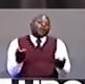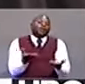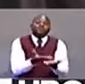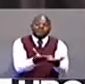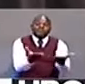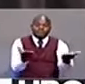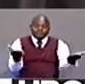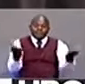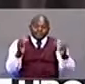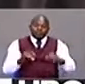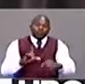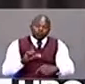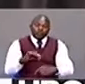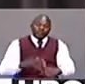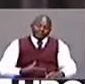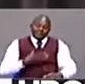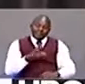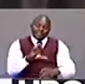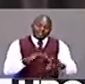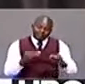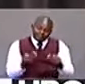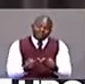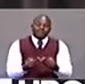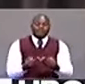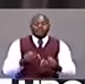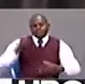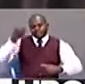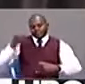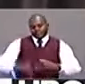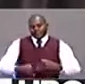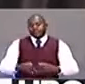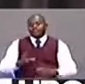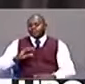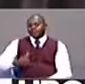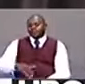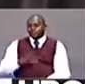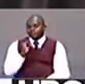us can do this? Finally, Madam Speaker,